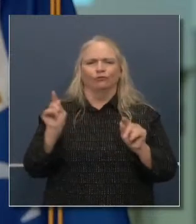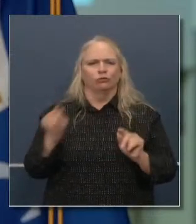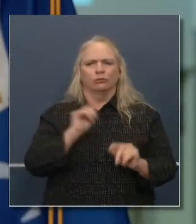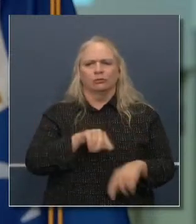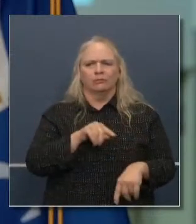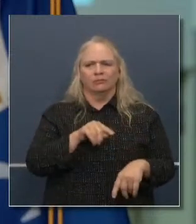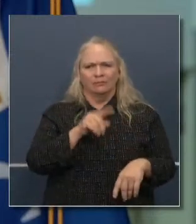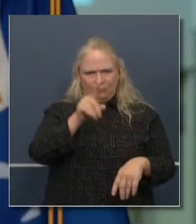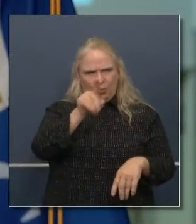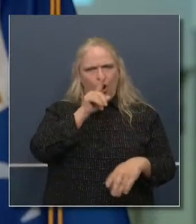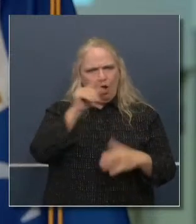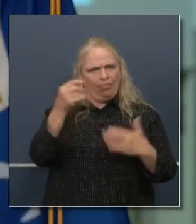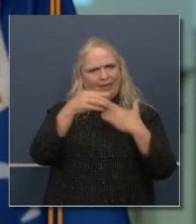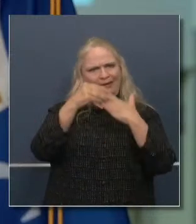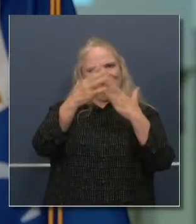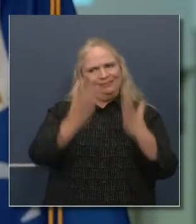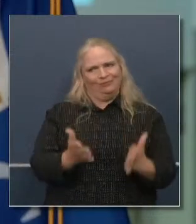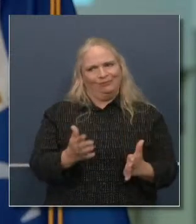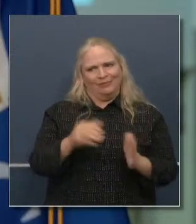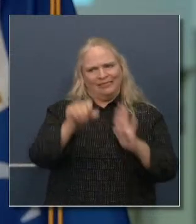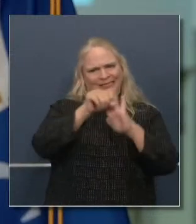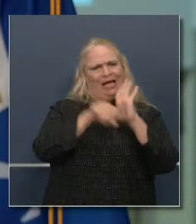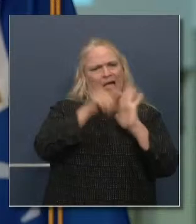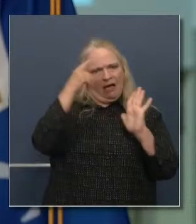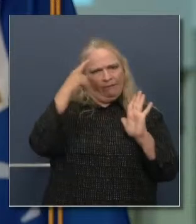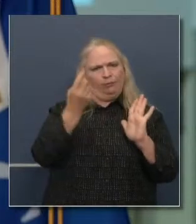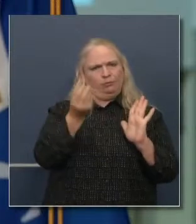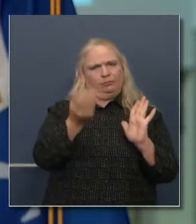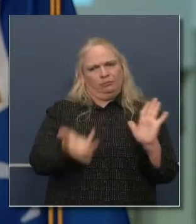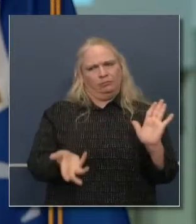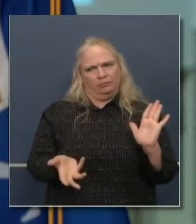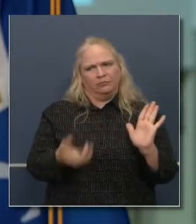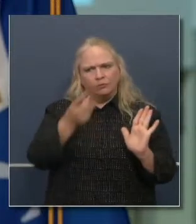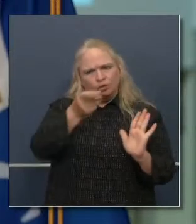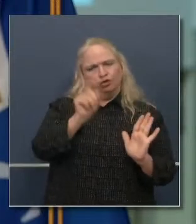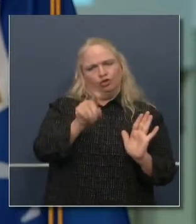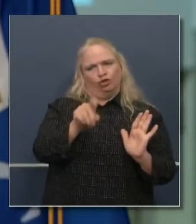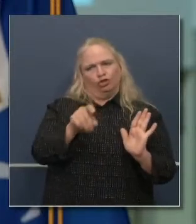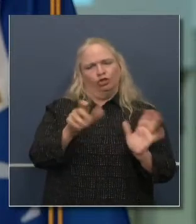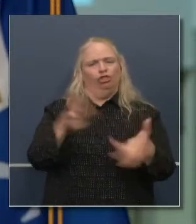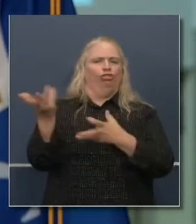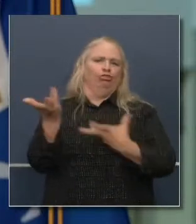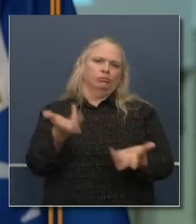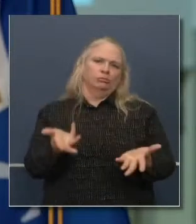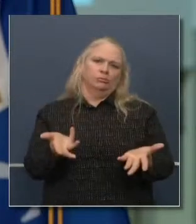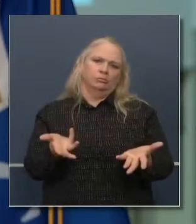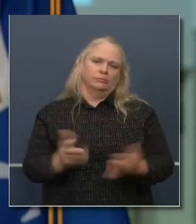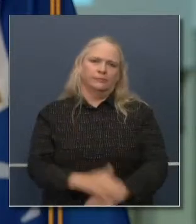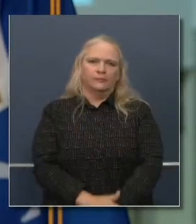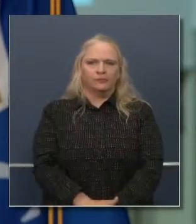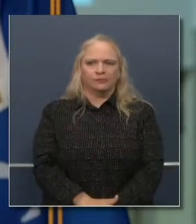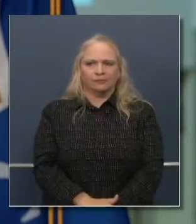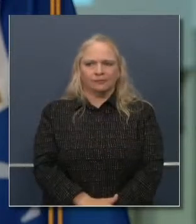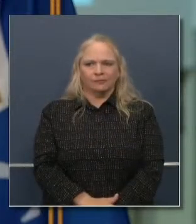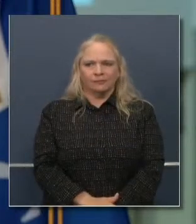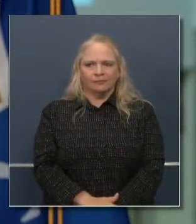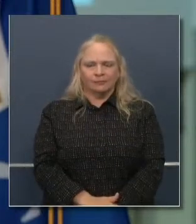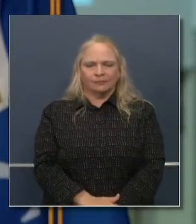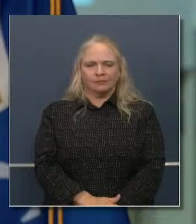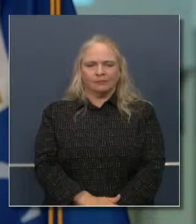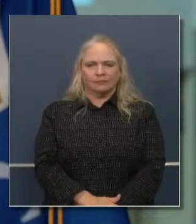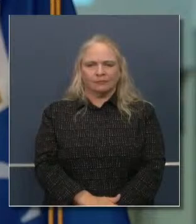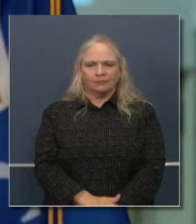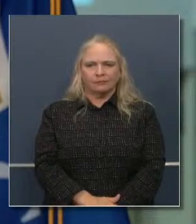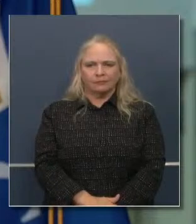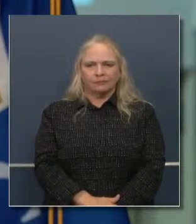of this state. Okay. Things seem to be going in the wrong direction. How do we turn it back around? Okay. So Alameda County